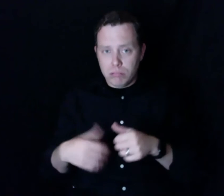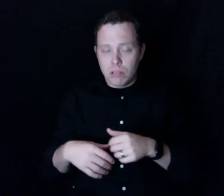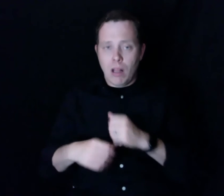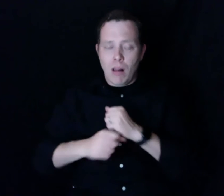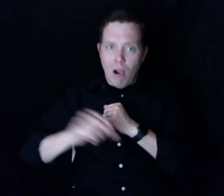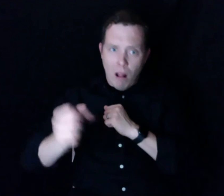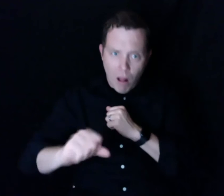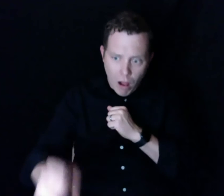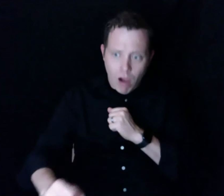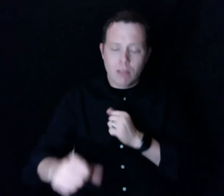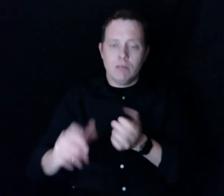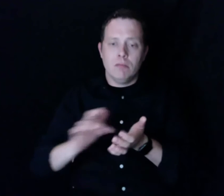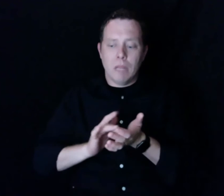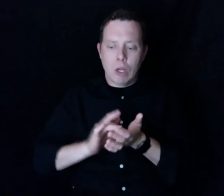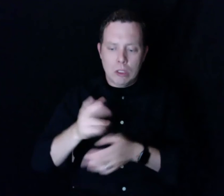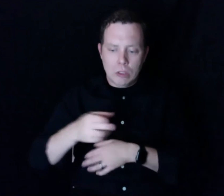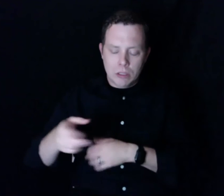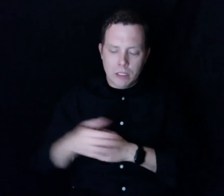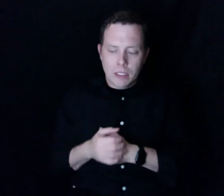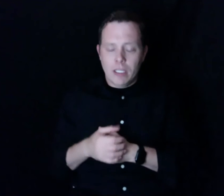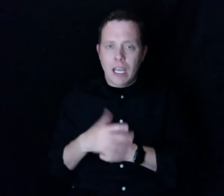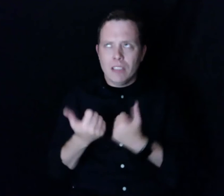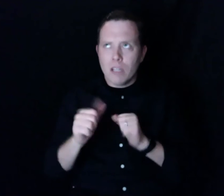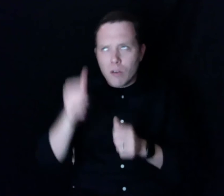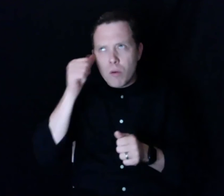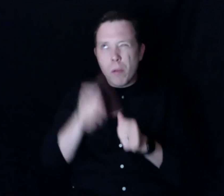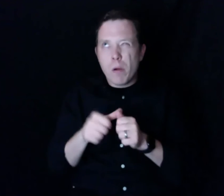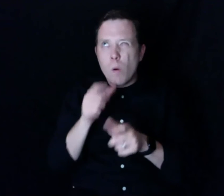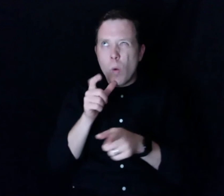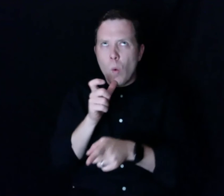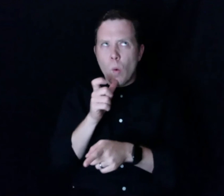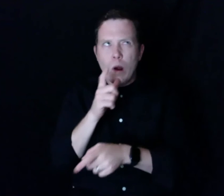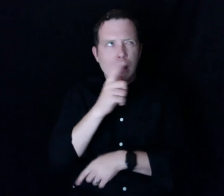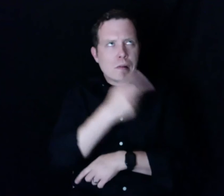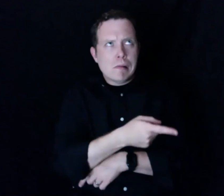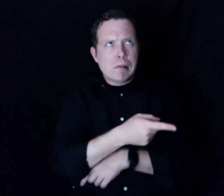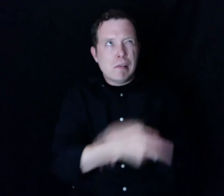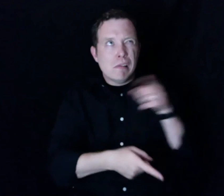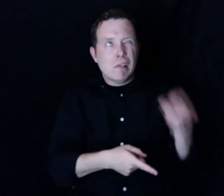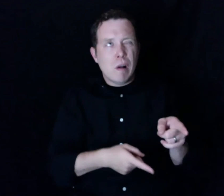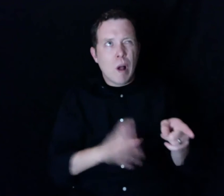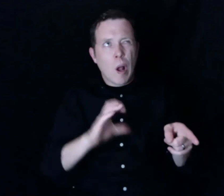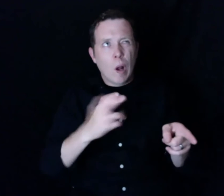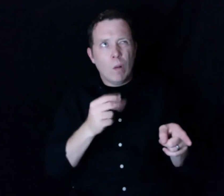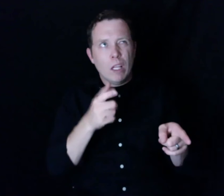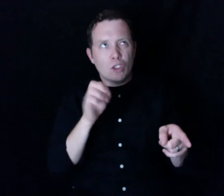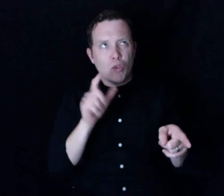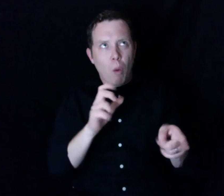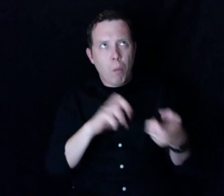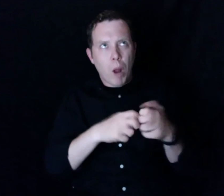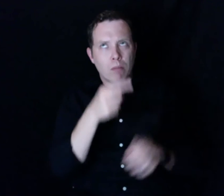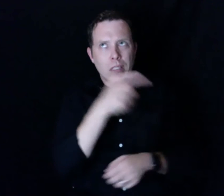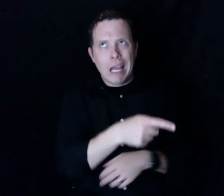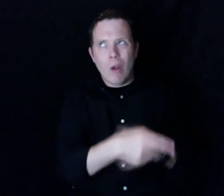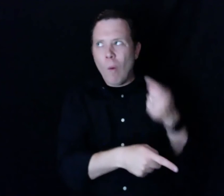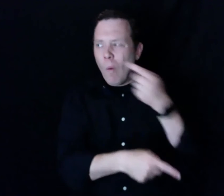medical history, and trying to remember, okay, who had the cholesterol problems? Was it on this side or